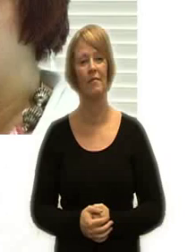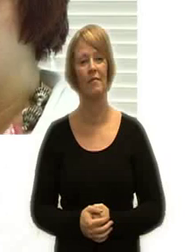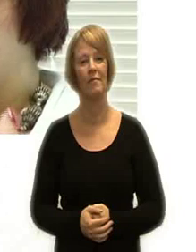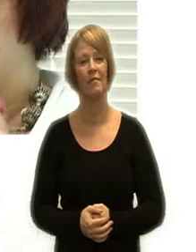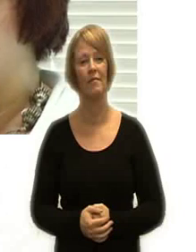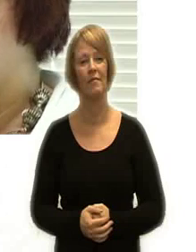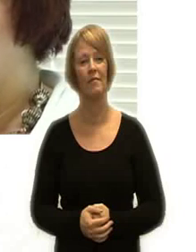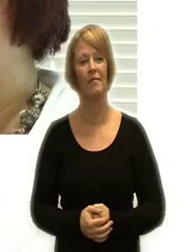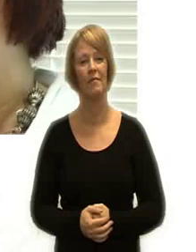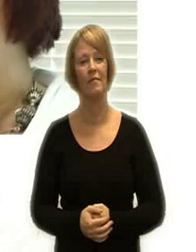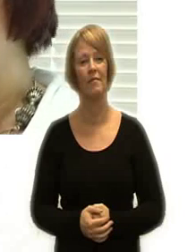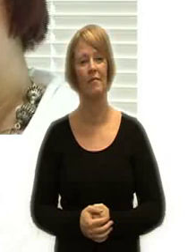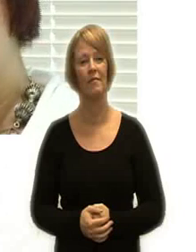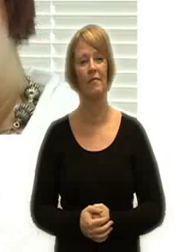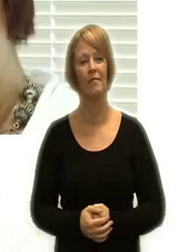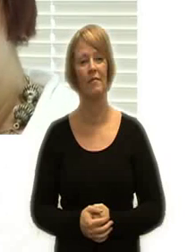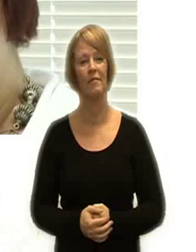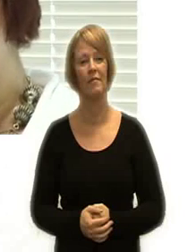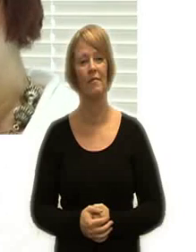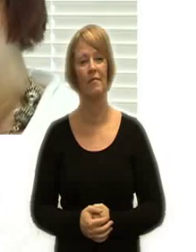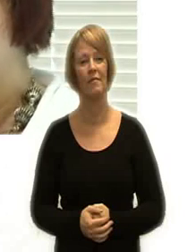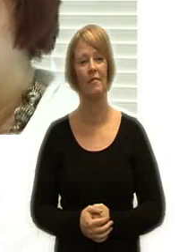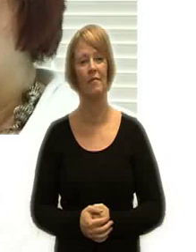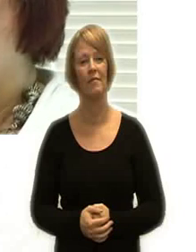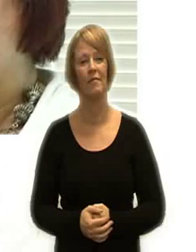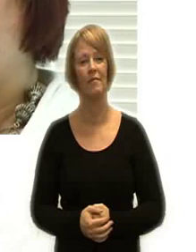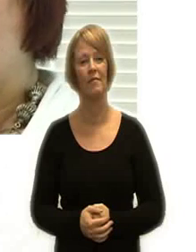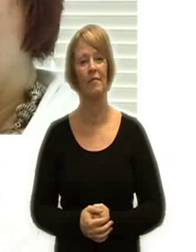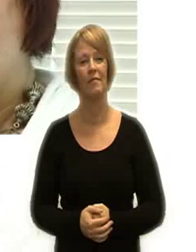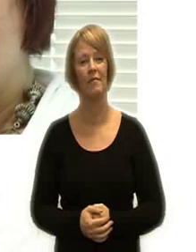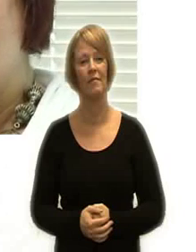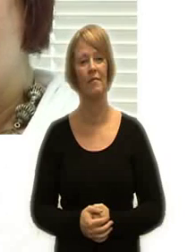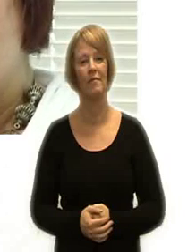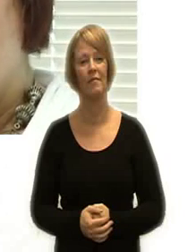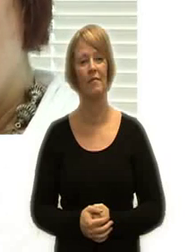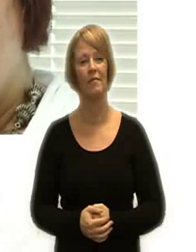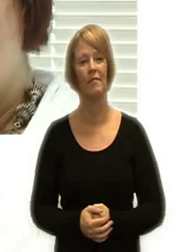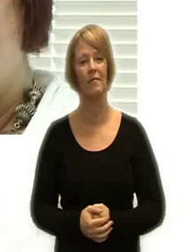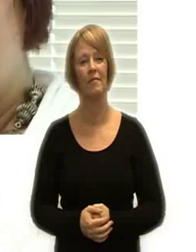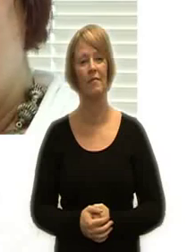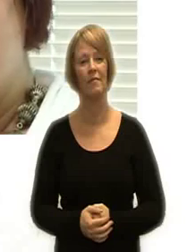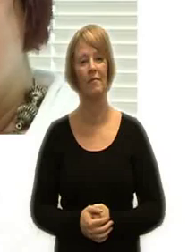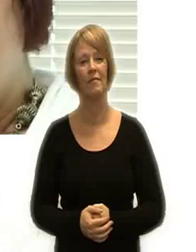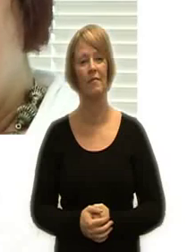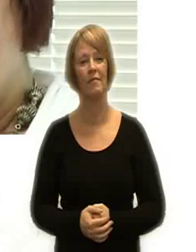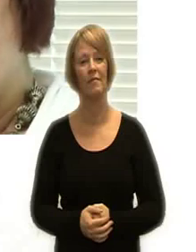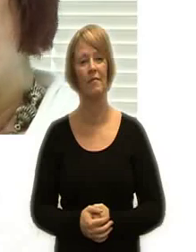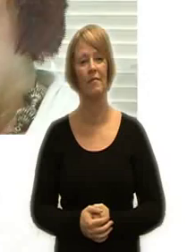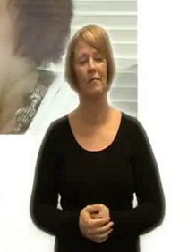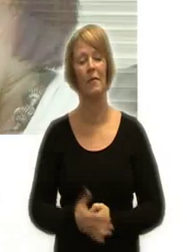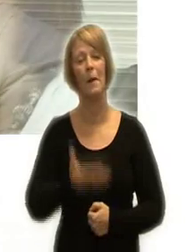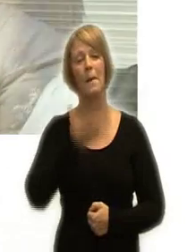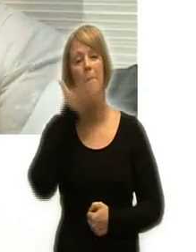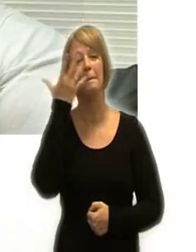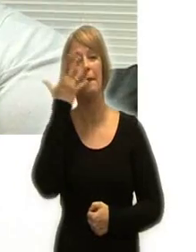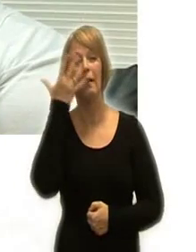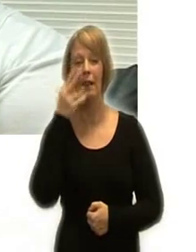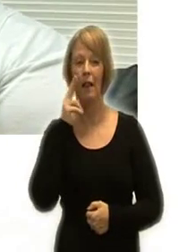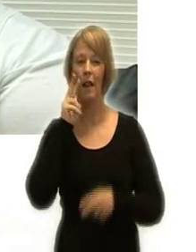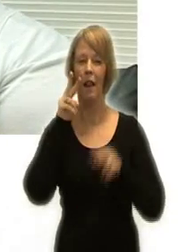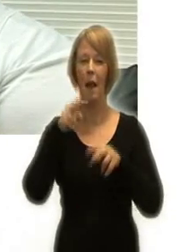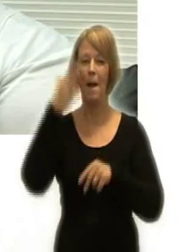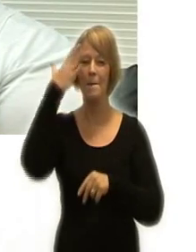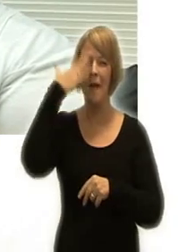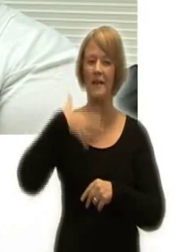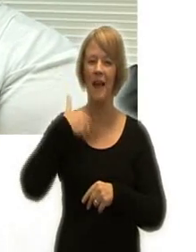and the one illness caused the other illness, and so she didn't have the chances I had. People perceive